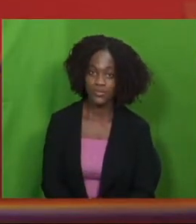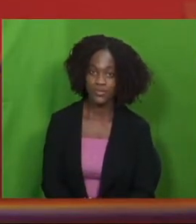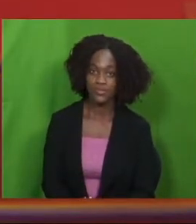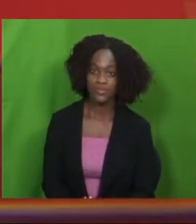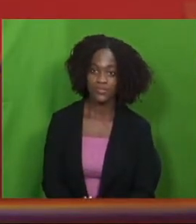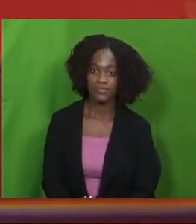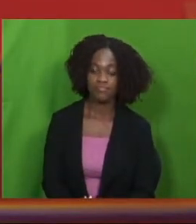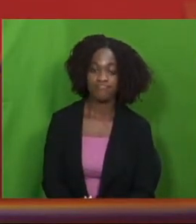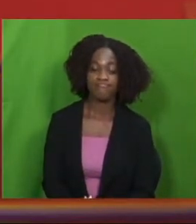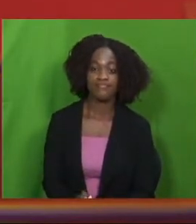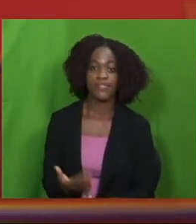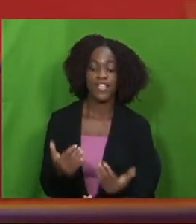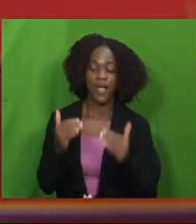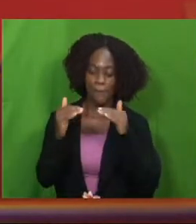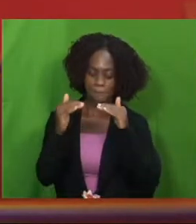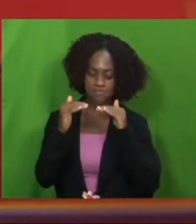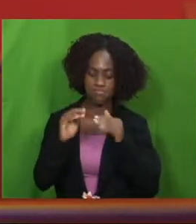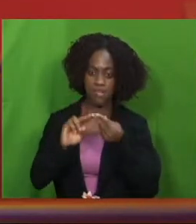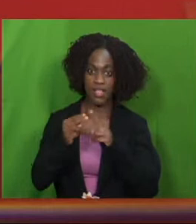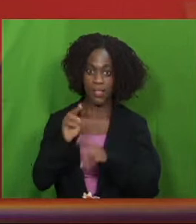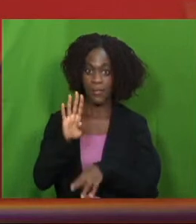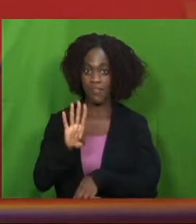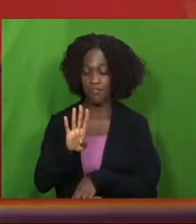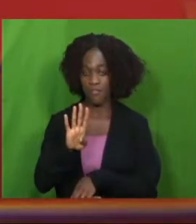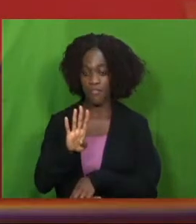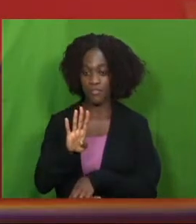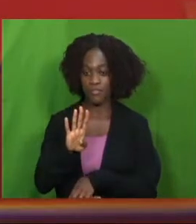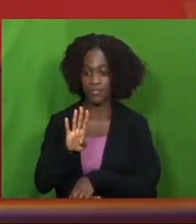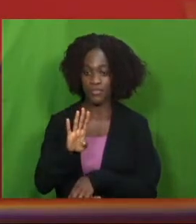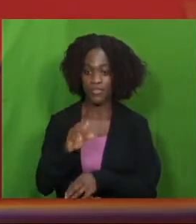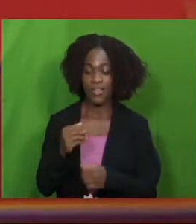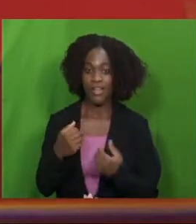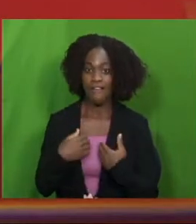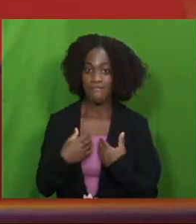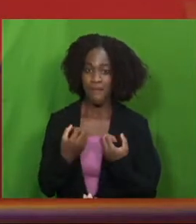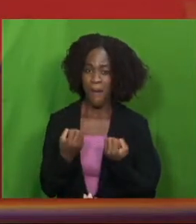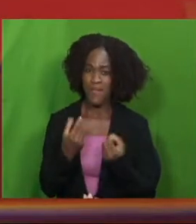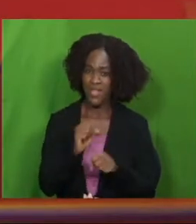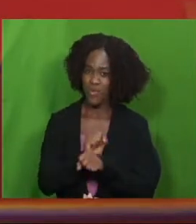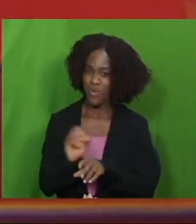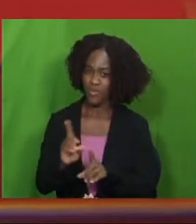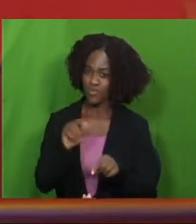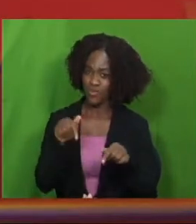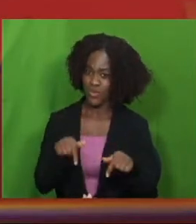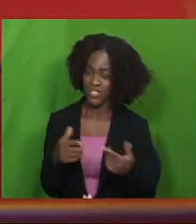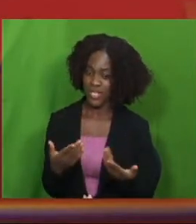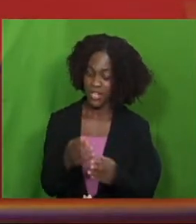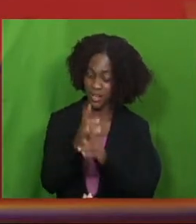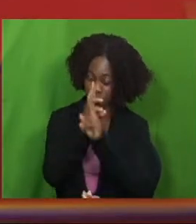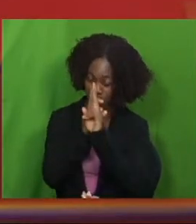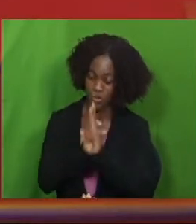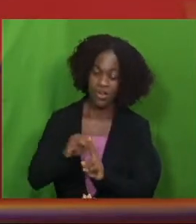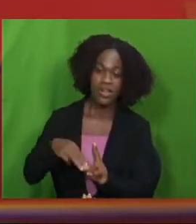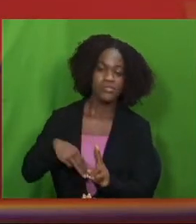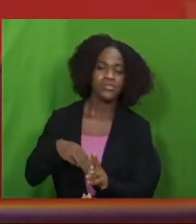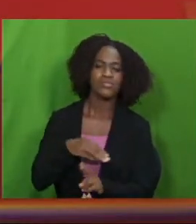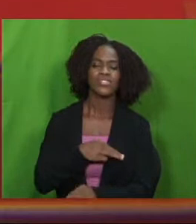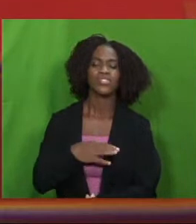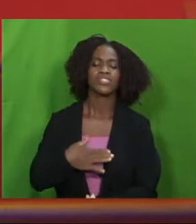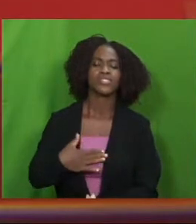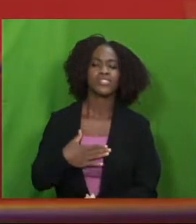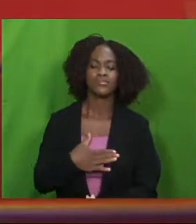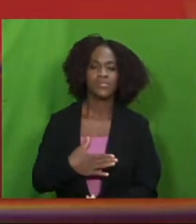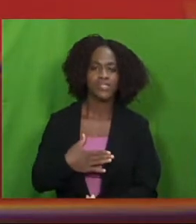May we now move to item 4. There's a lot to be done today. And honorable members, please, we